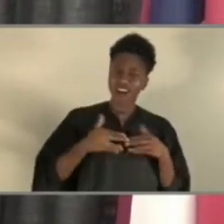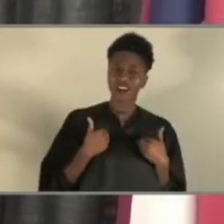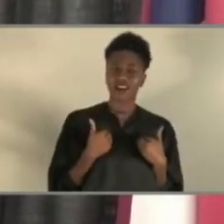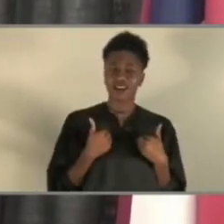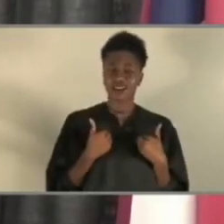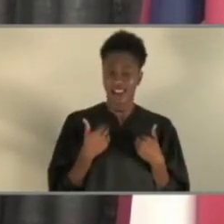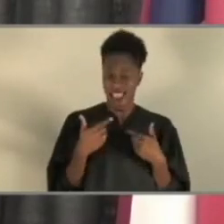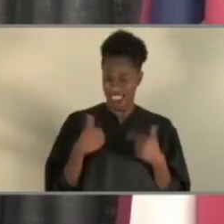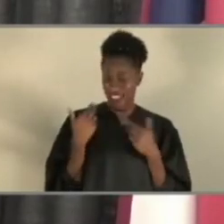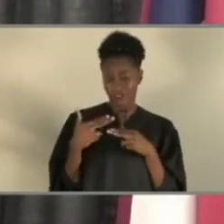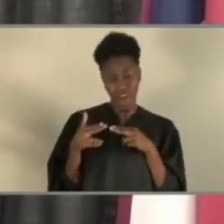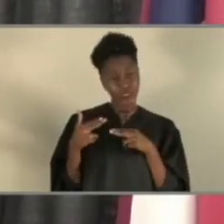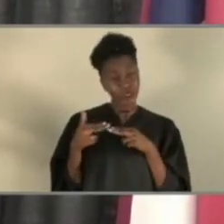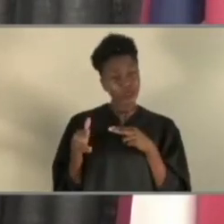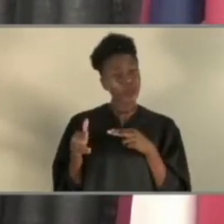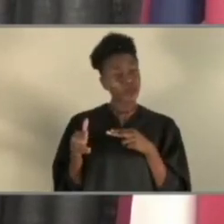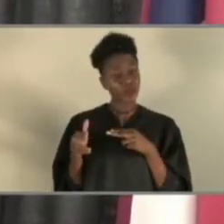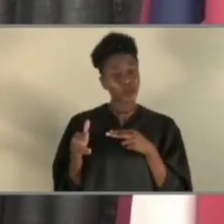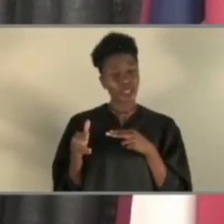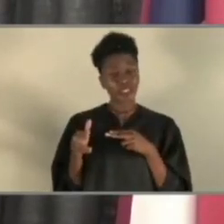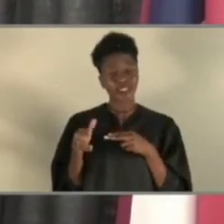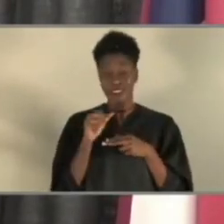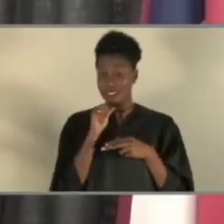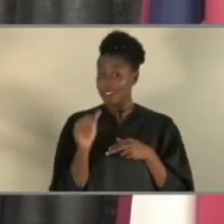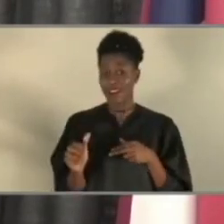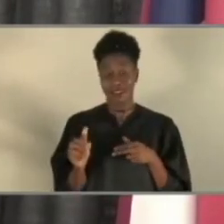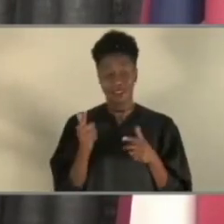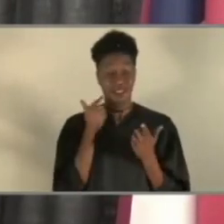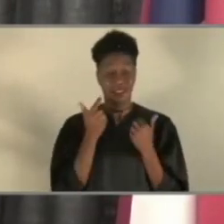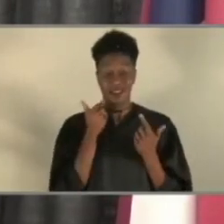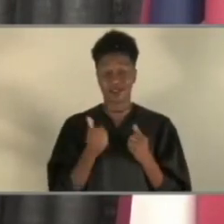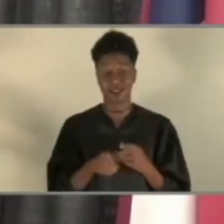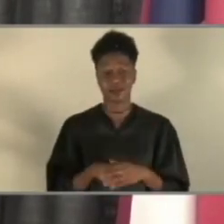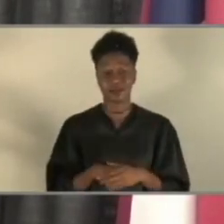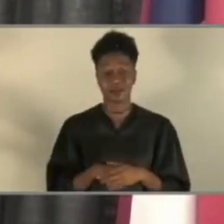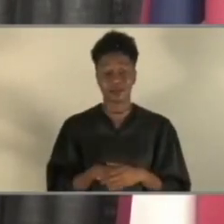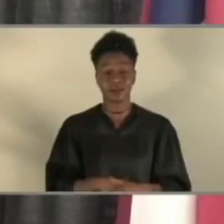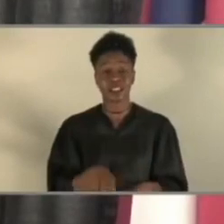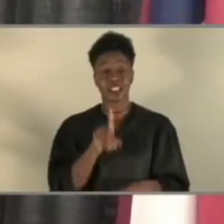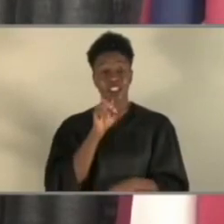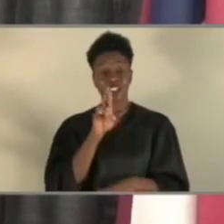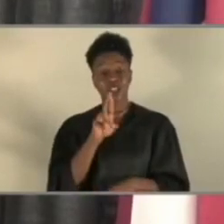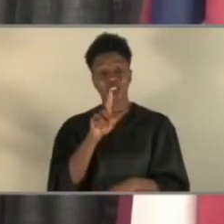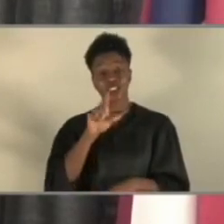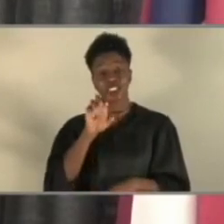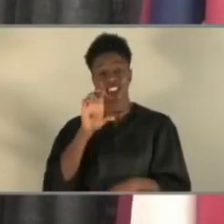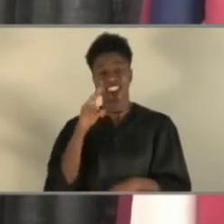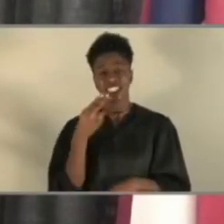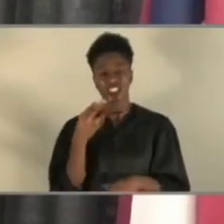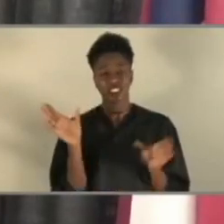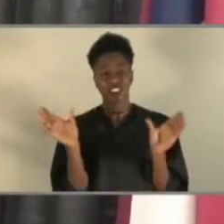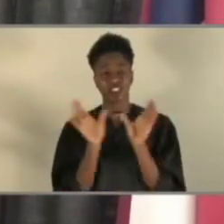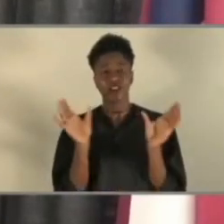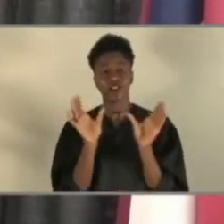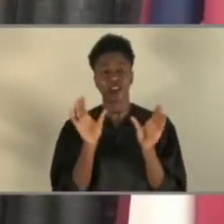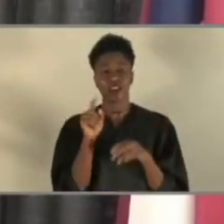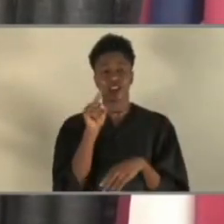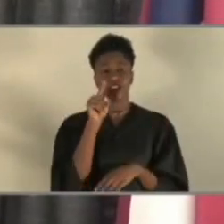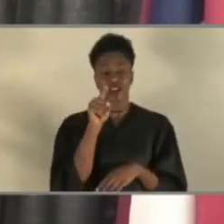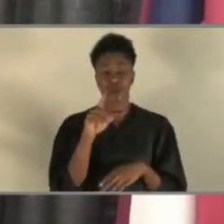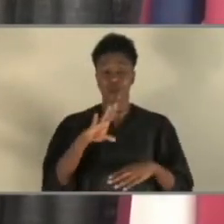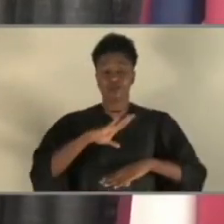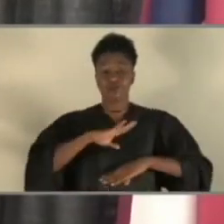too short not to laugh. Dr. Leach has certified that you have